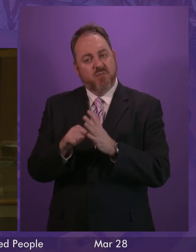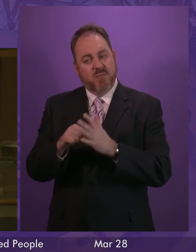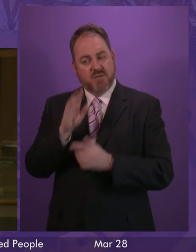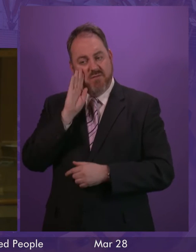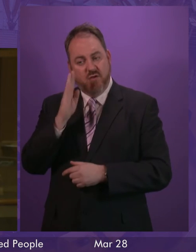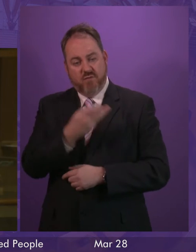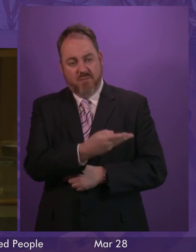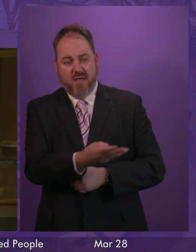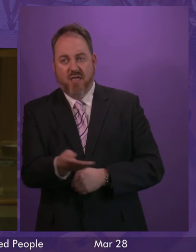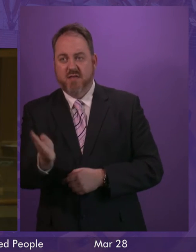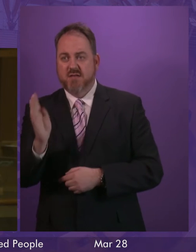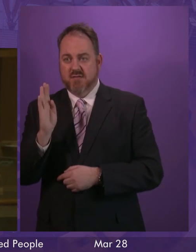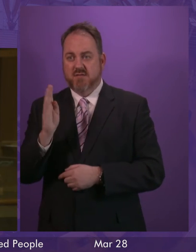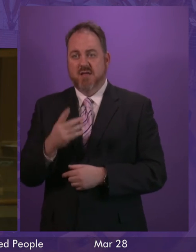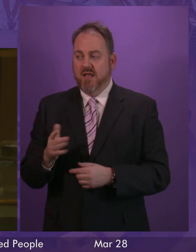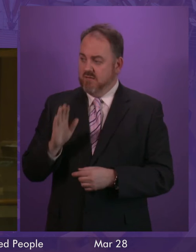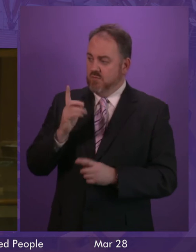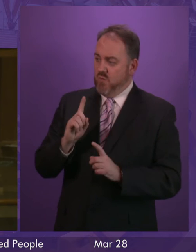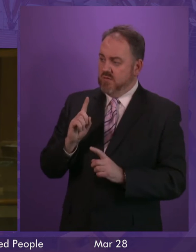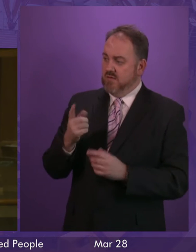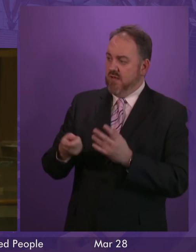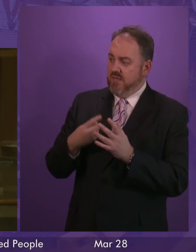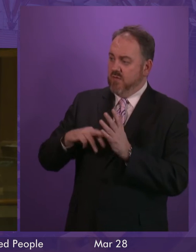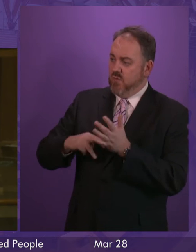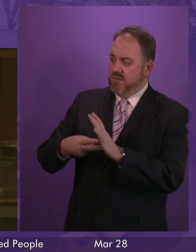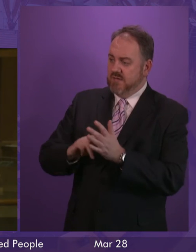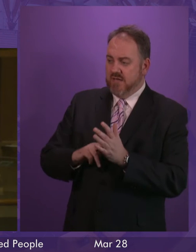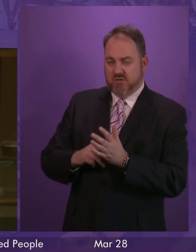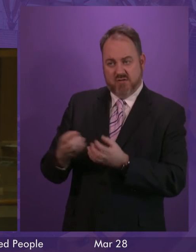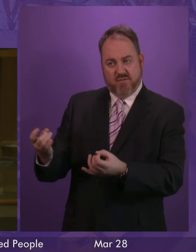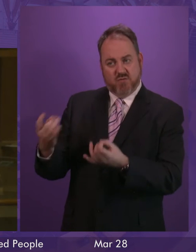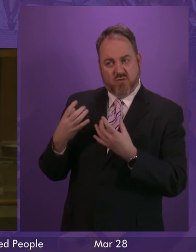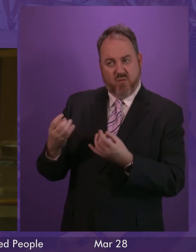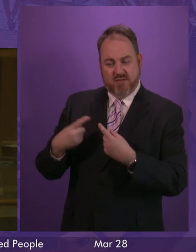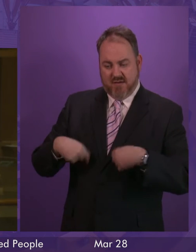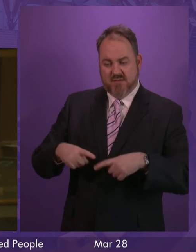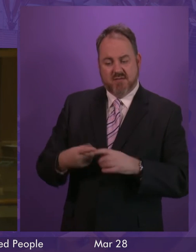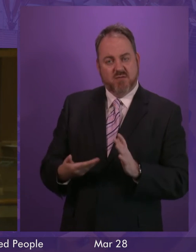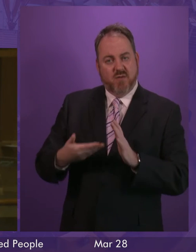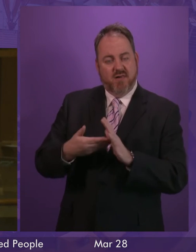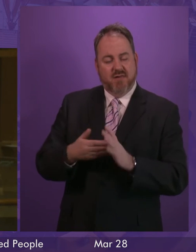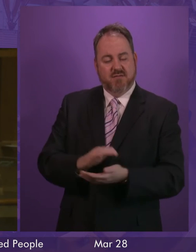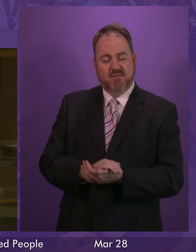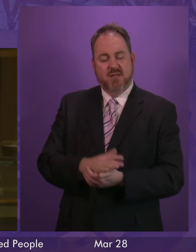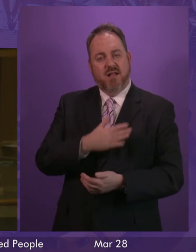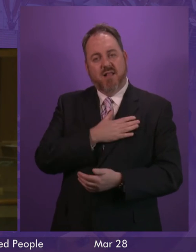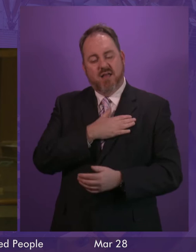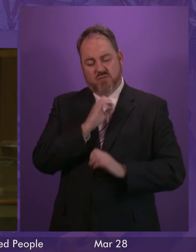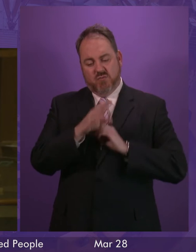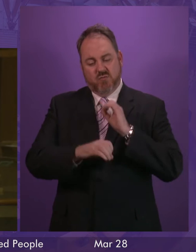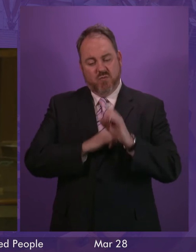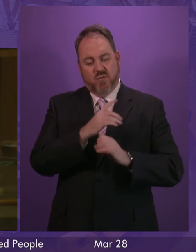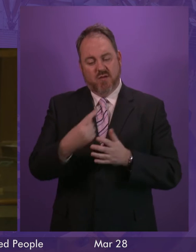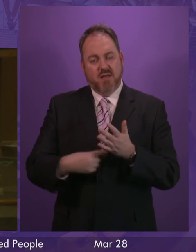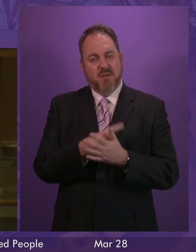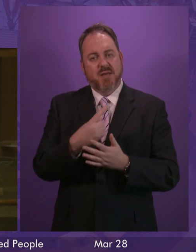as well as some that have been highlighted by some of the organisations who've contacted members in advance of today's debate. And I want to talk broadly in terms